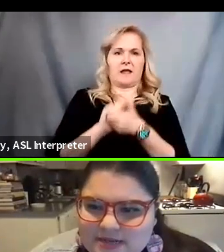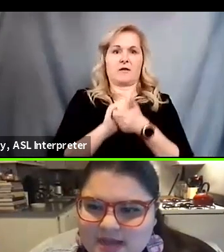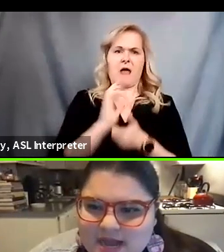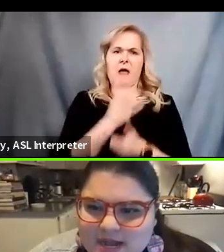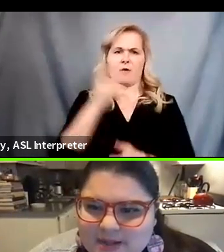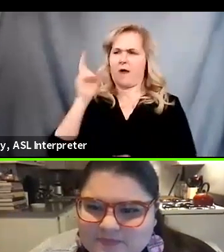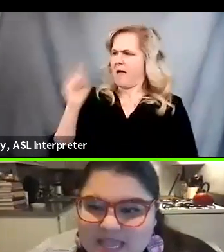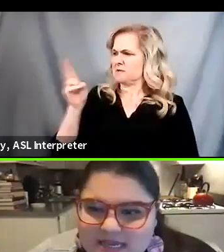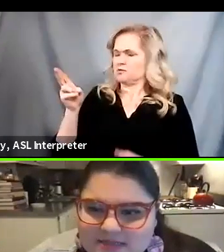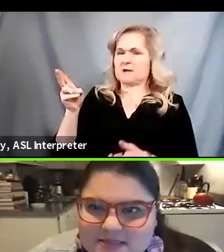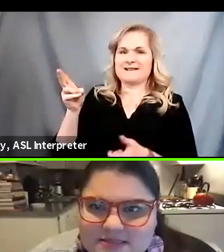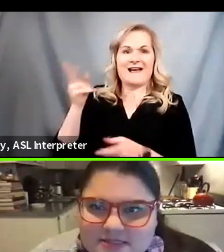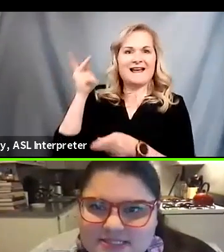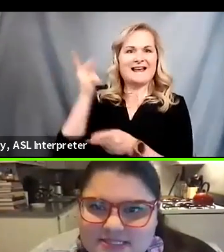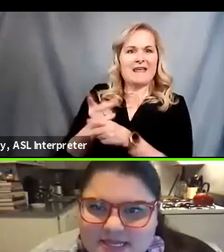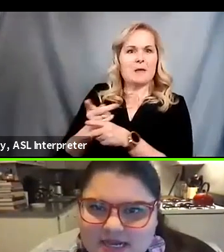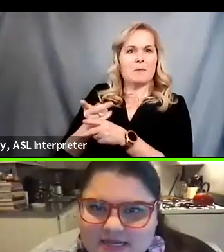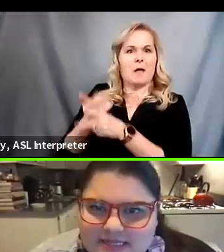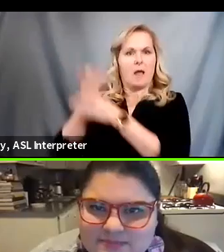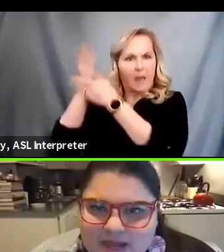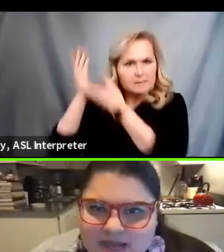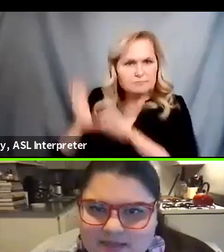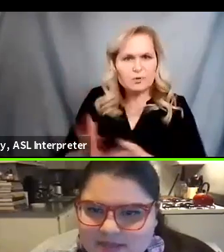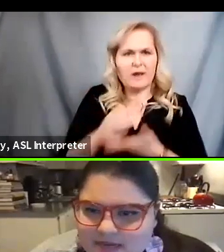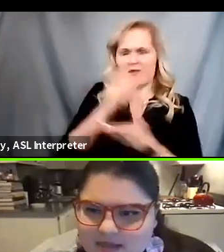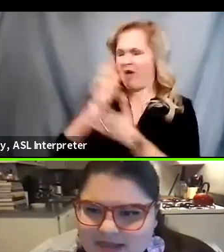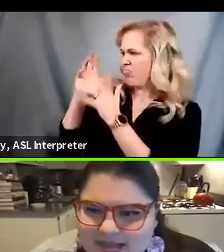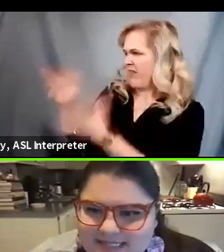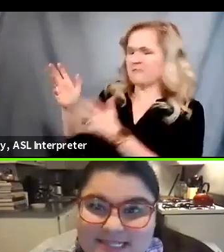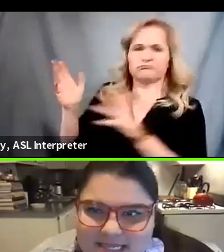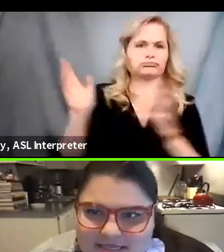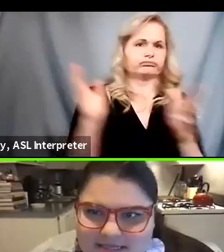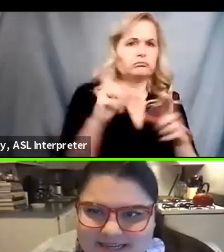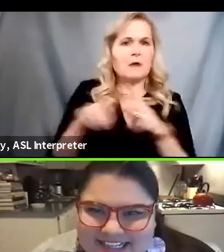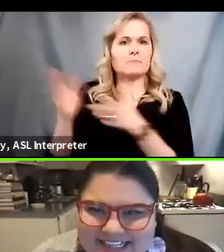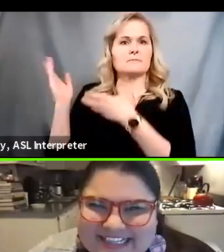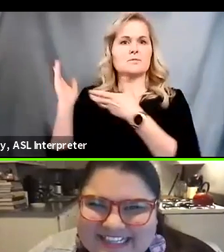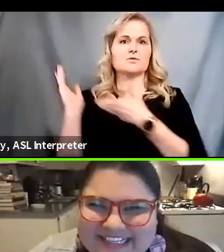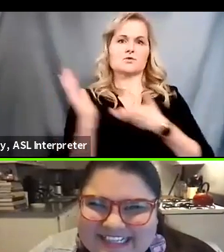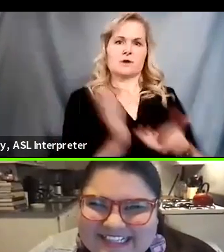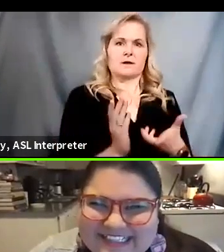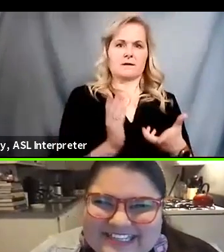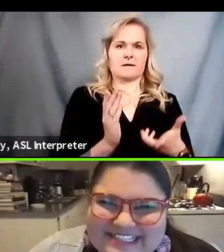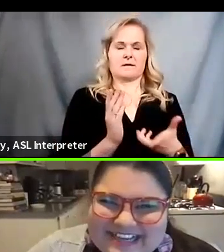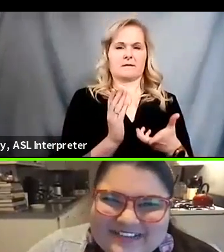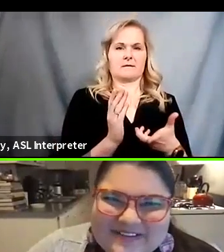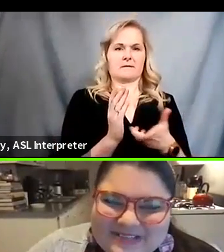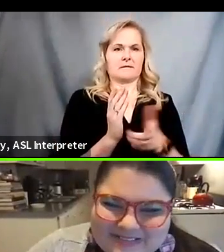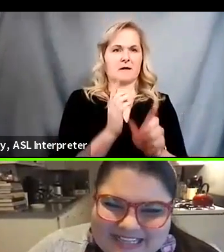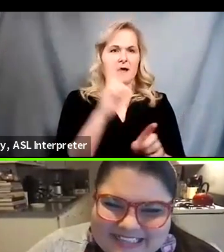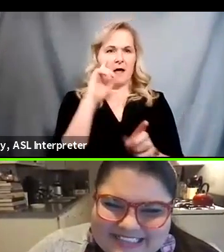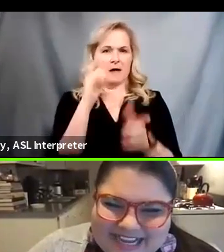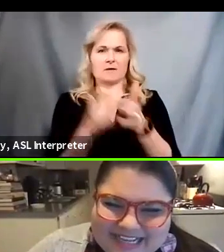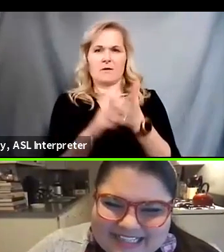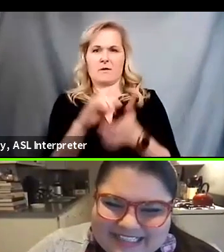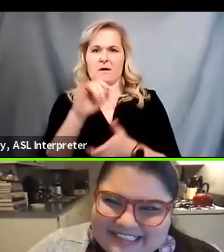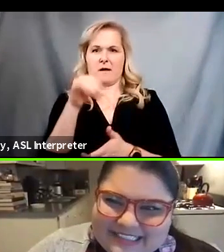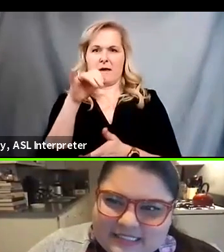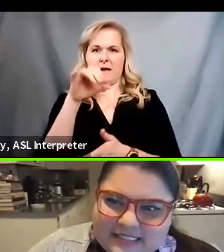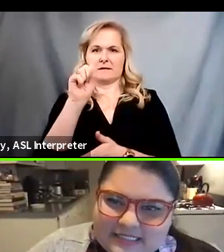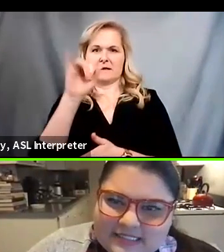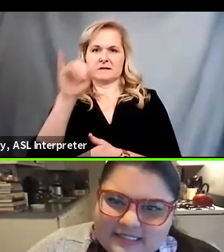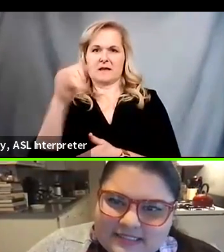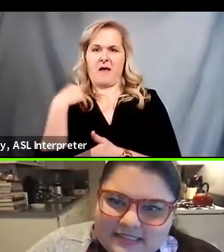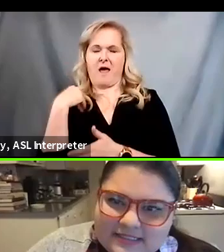door. And Jessica is piping up, I see. Jessica, whenever you're ready, check.